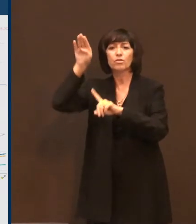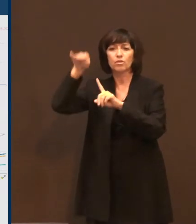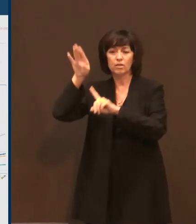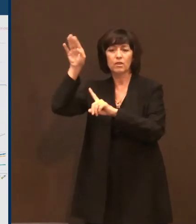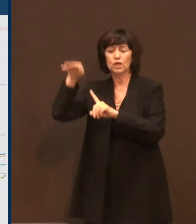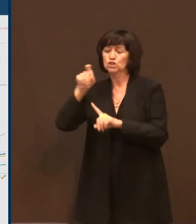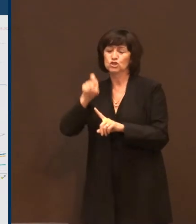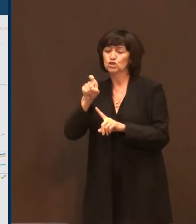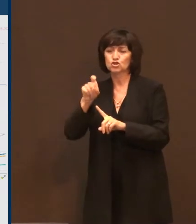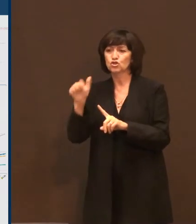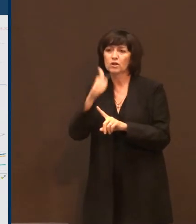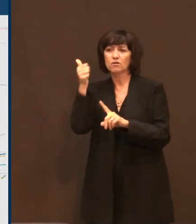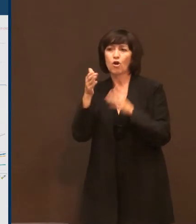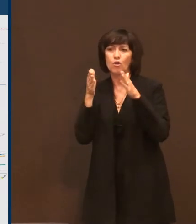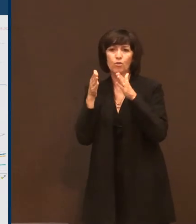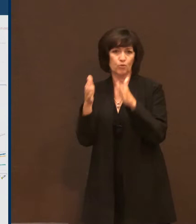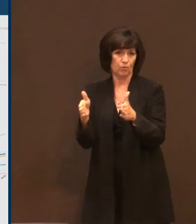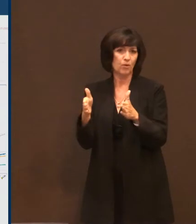that.